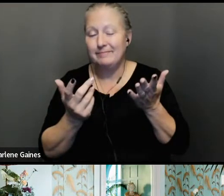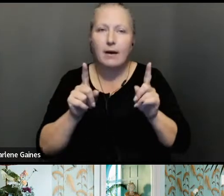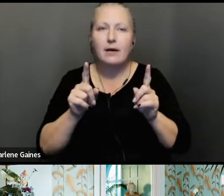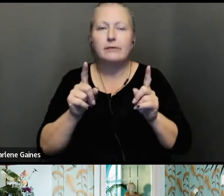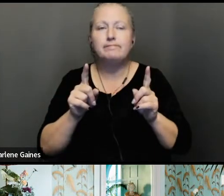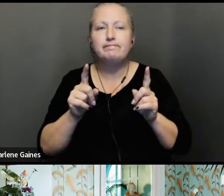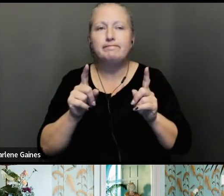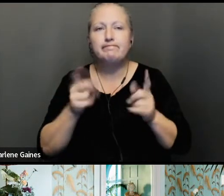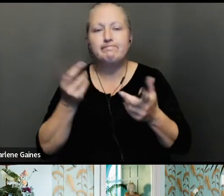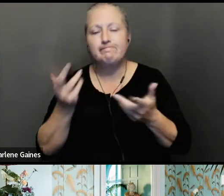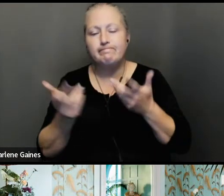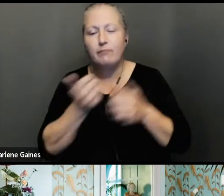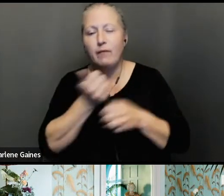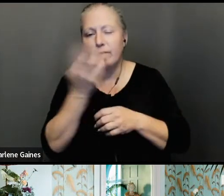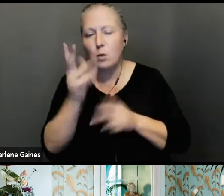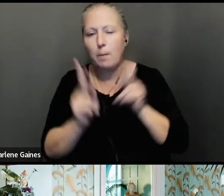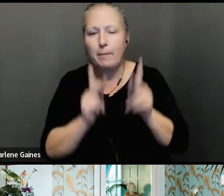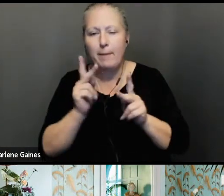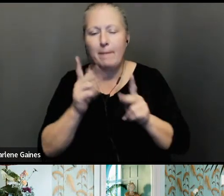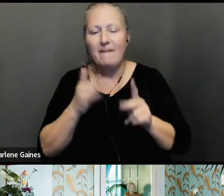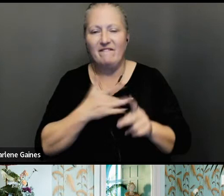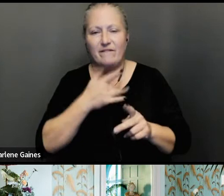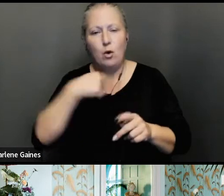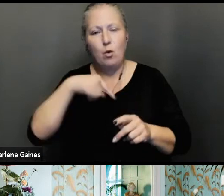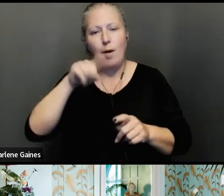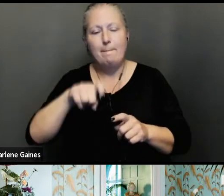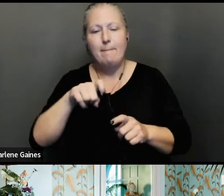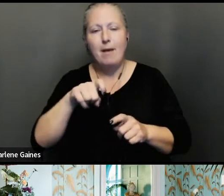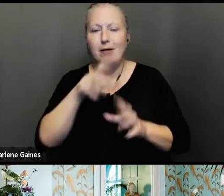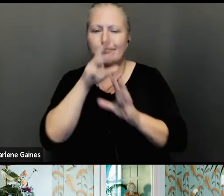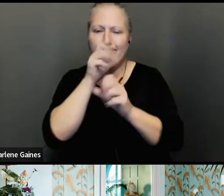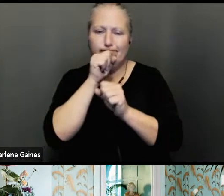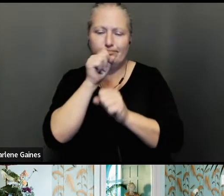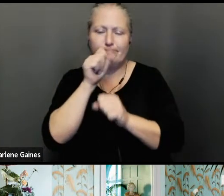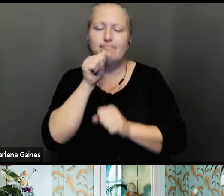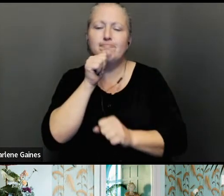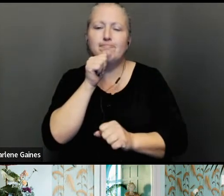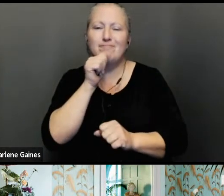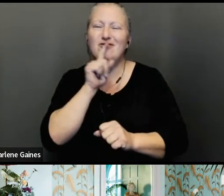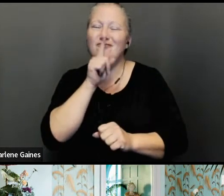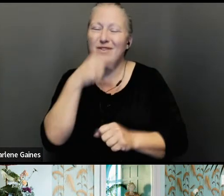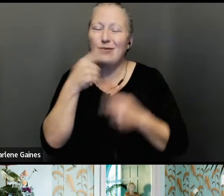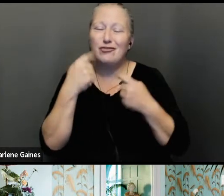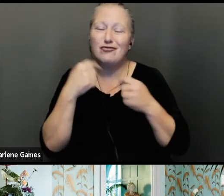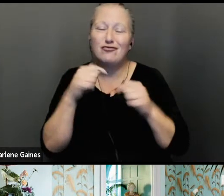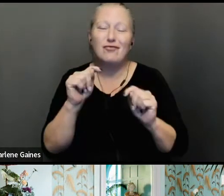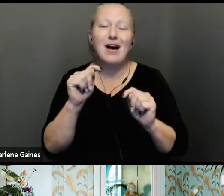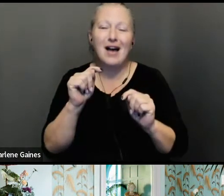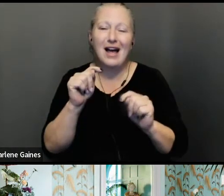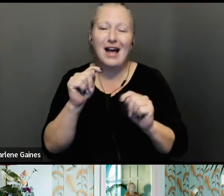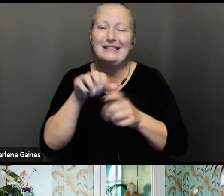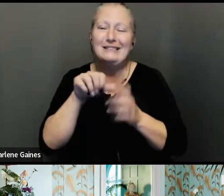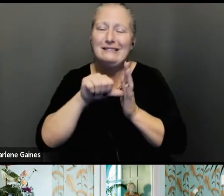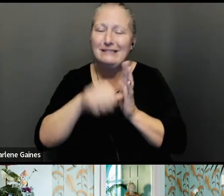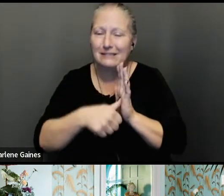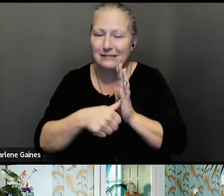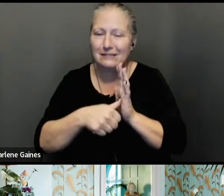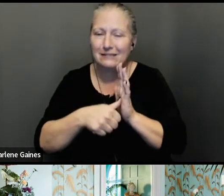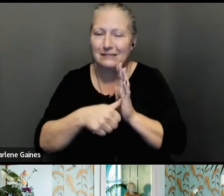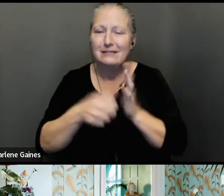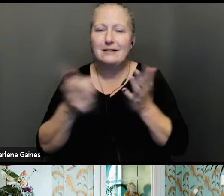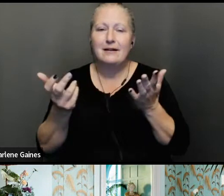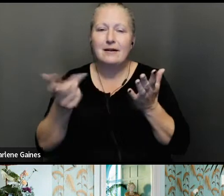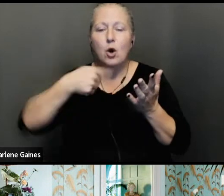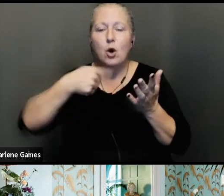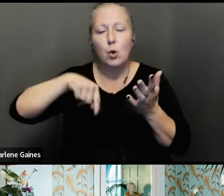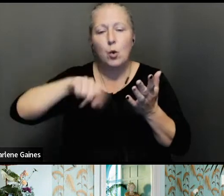there were a few people that felt we needed to keep that confidential. And so we really try to stress that we